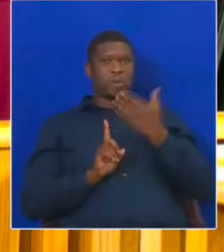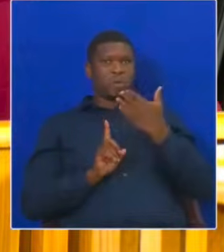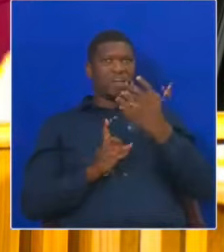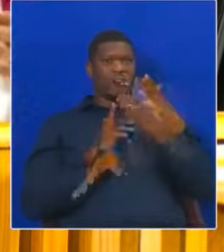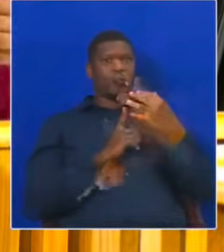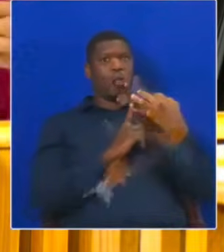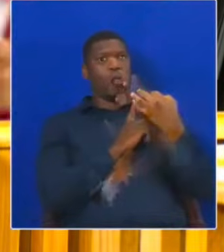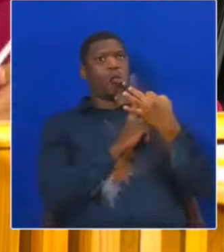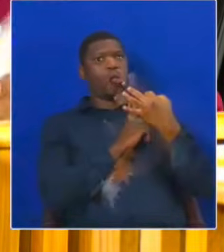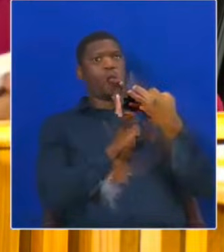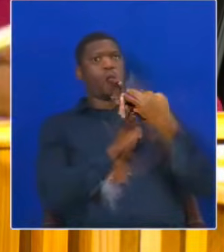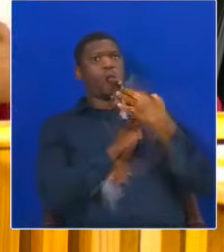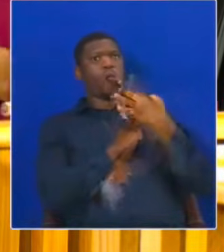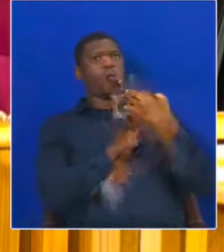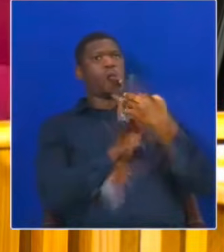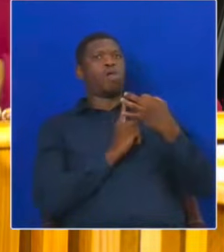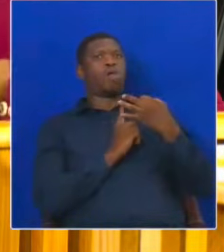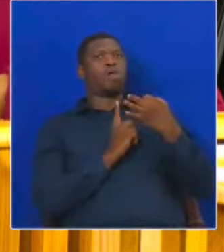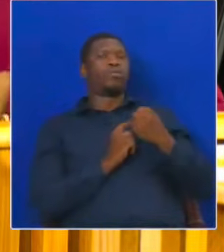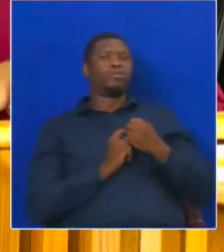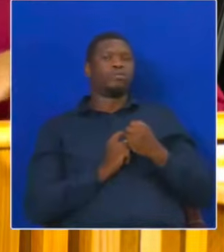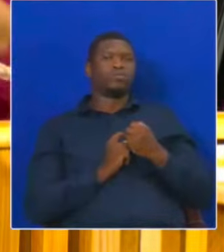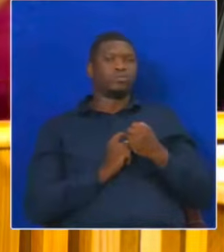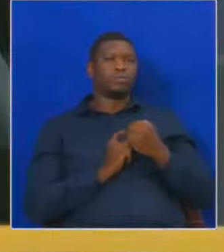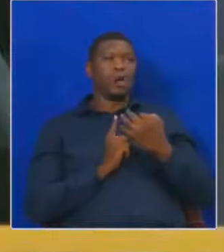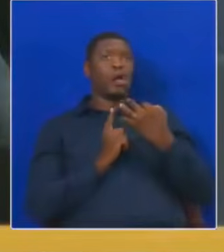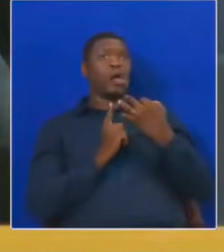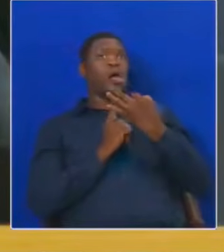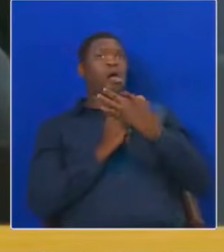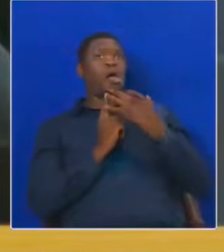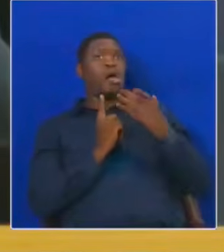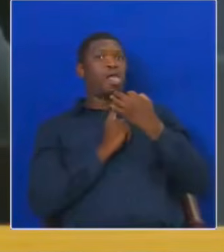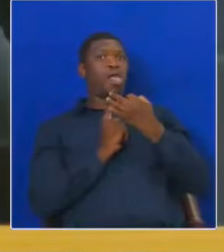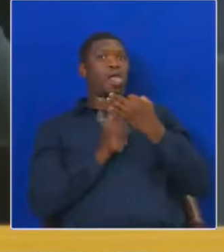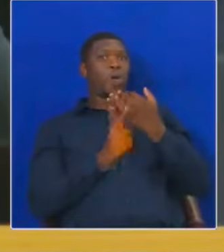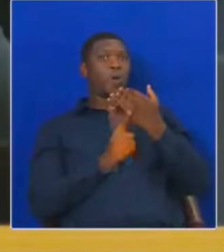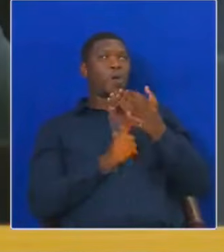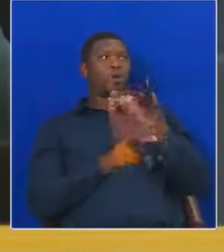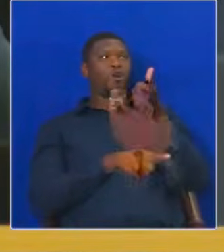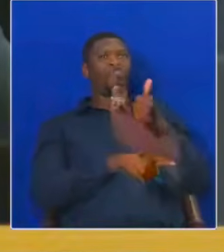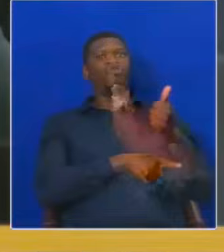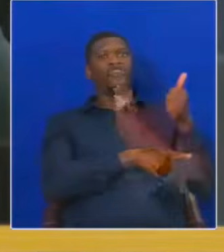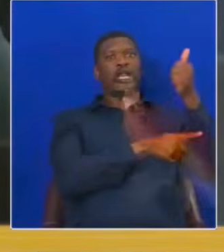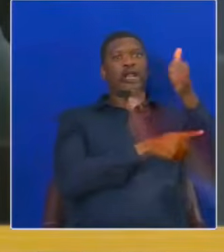by our General Sibia and